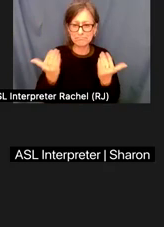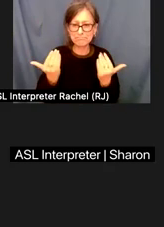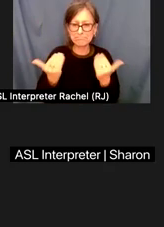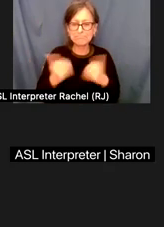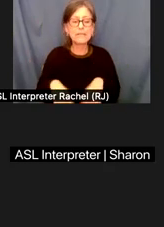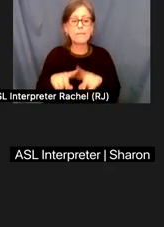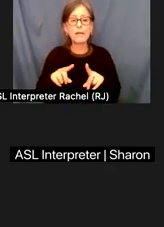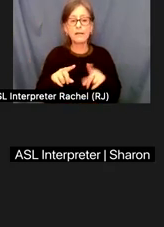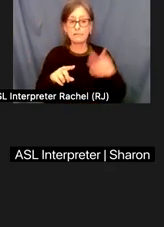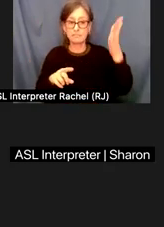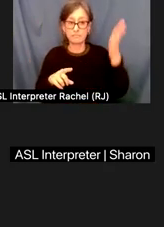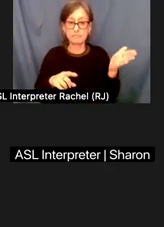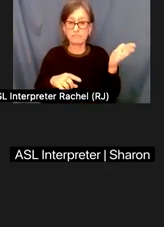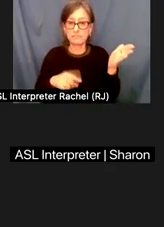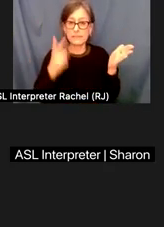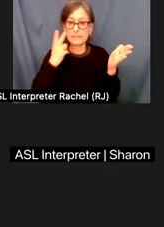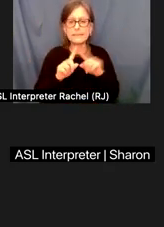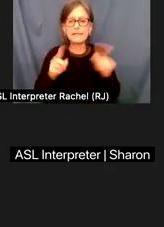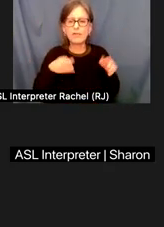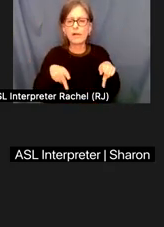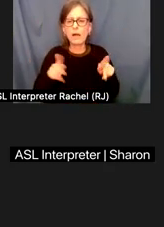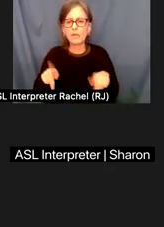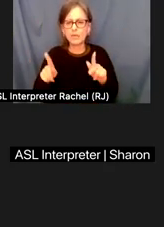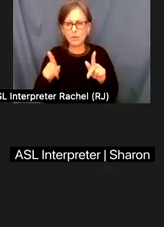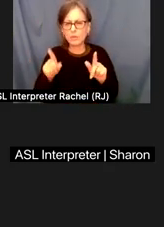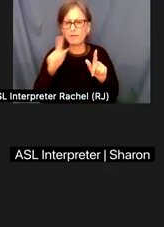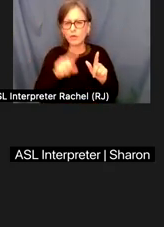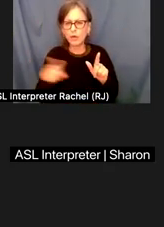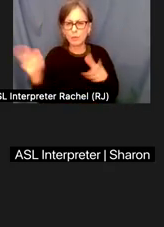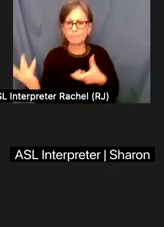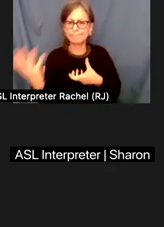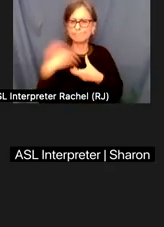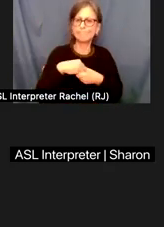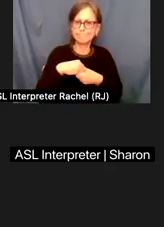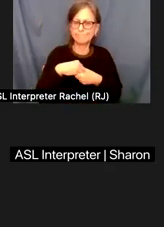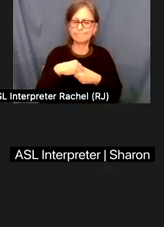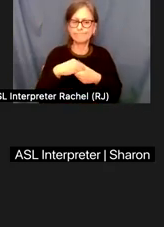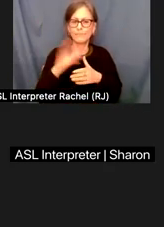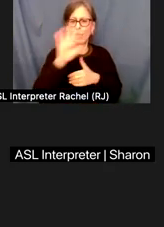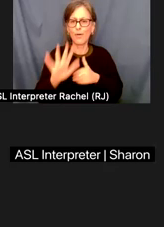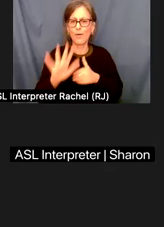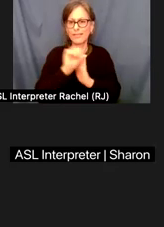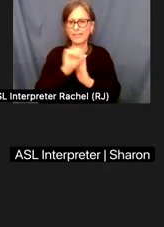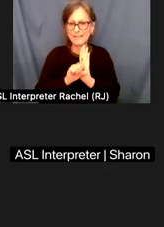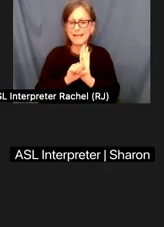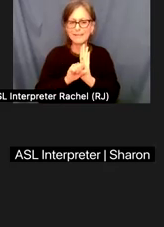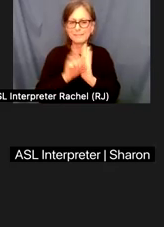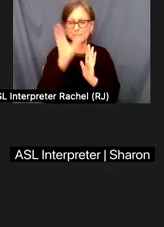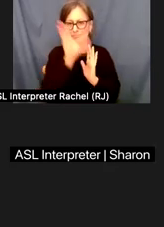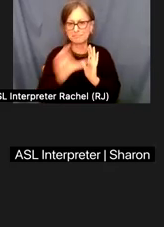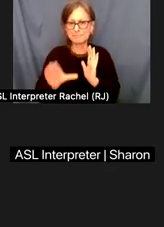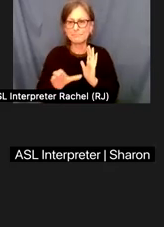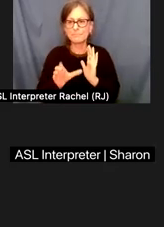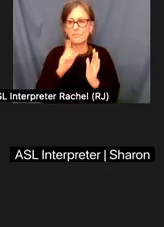Country Alliance, there are various opportunities that you can be involved on the statewide level through